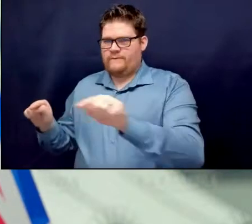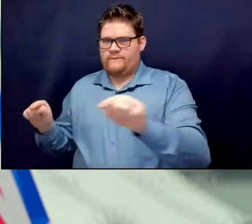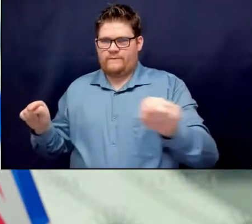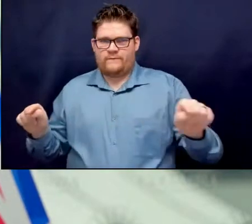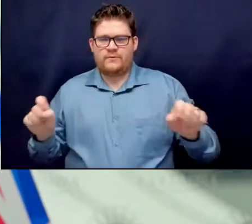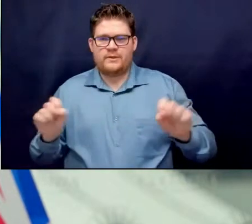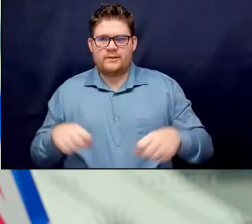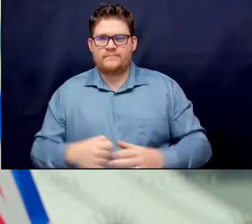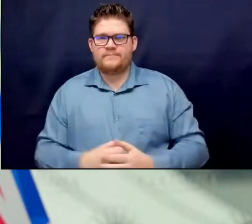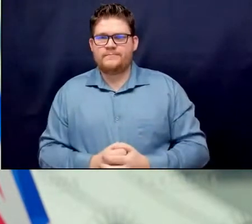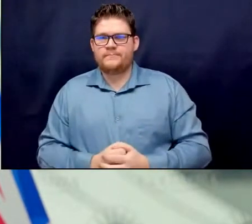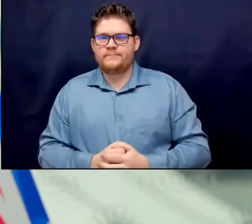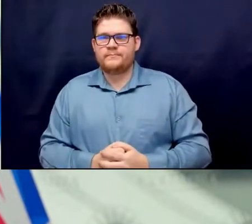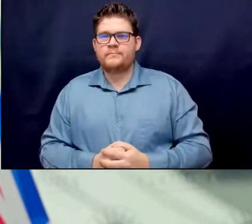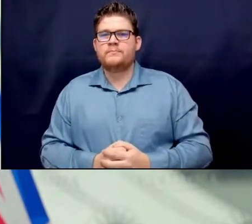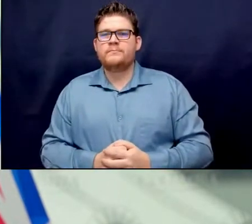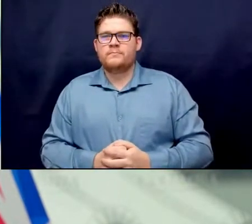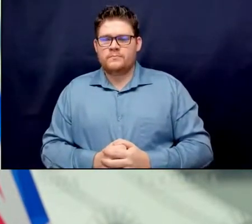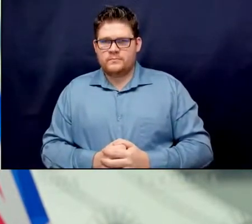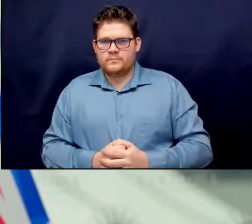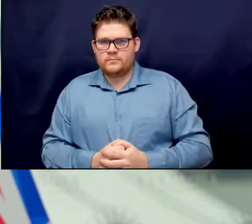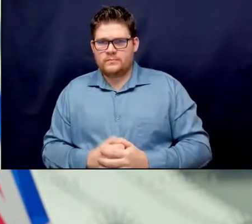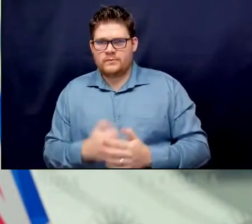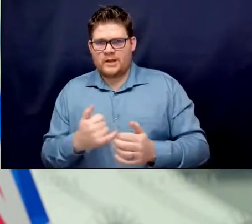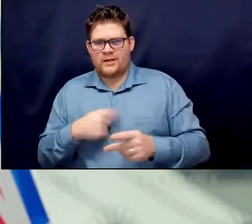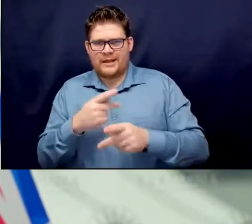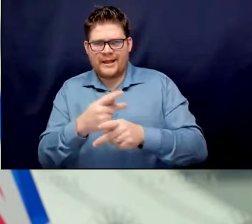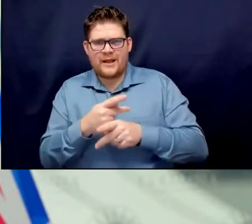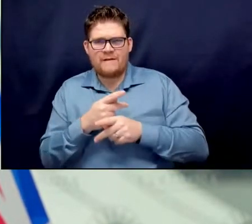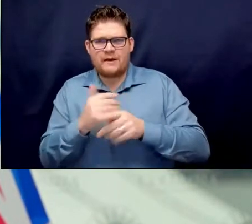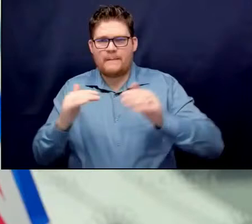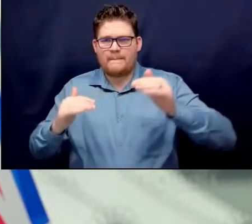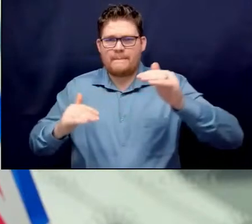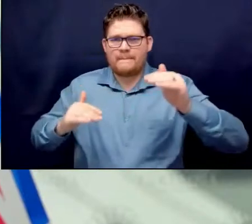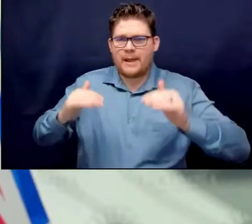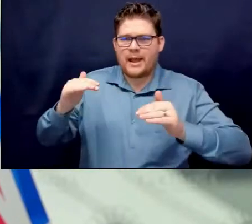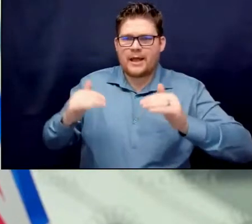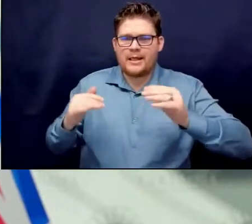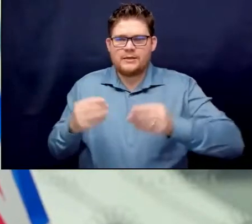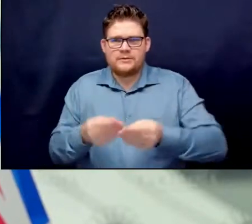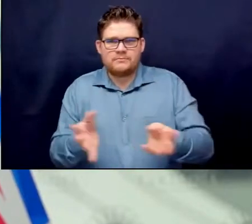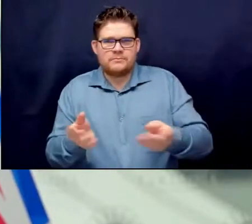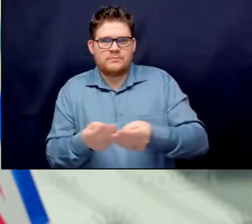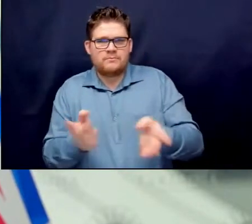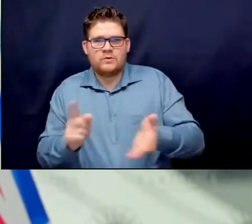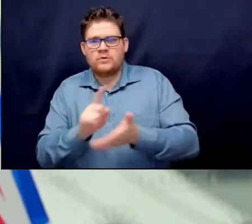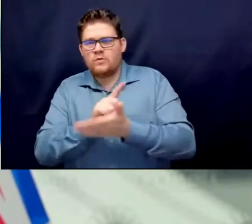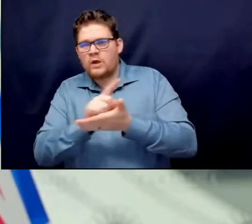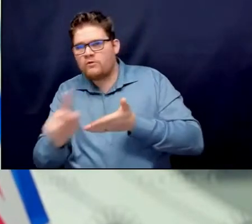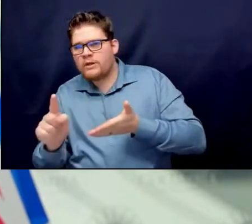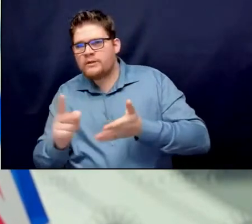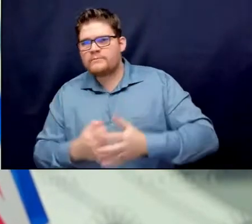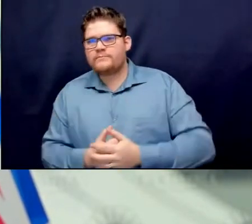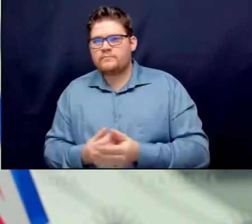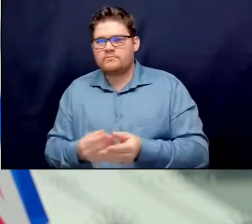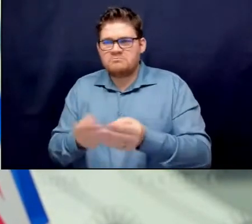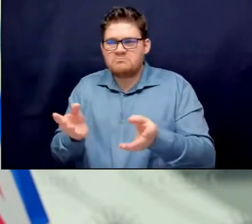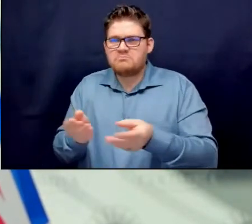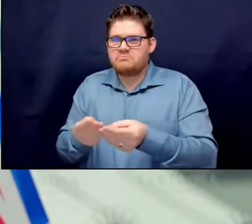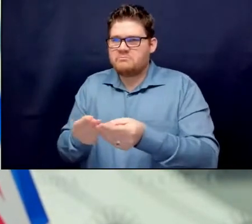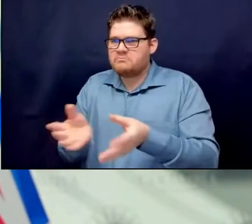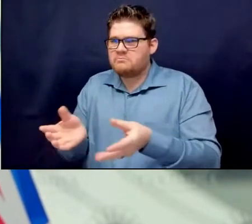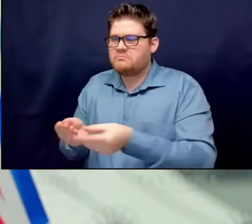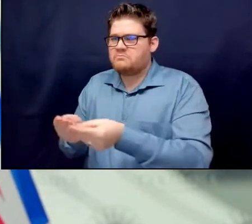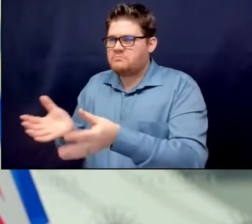program. The balance will be allocated over the week ahead, consistent with the plan that was outlined in detail on December 21,